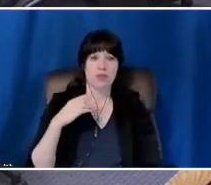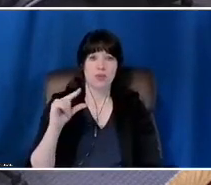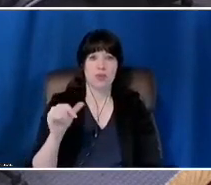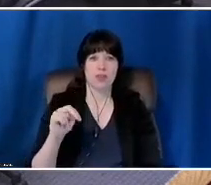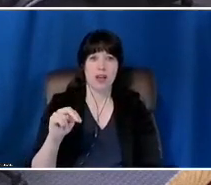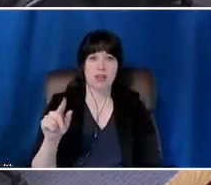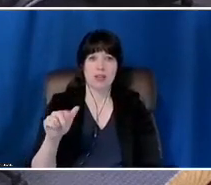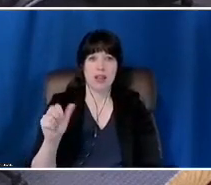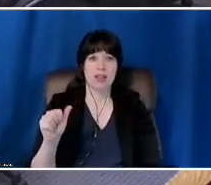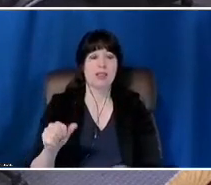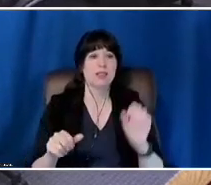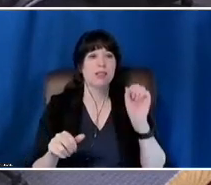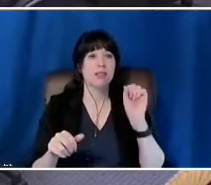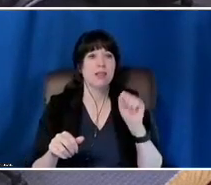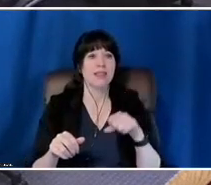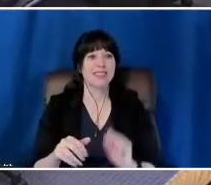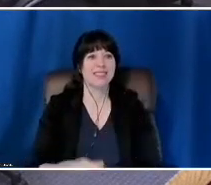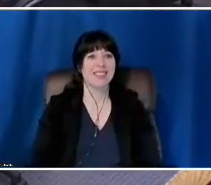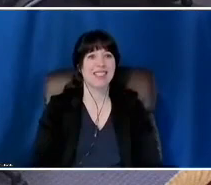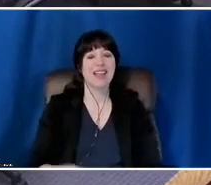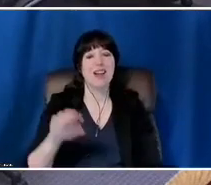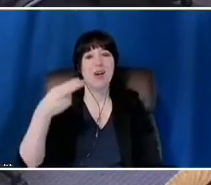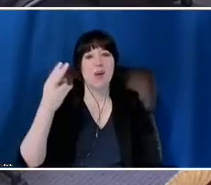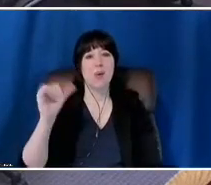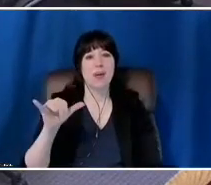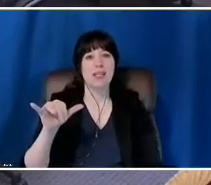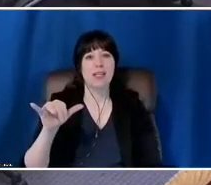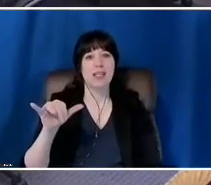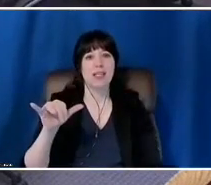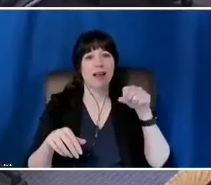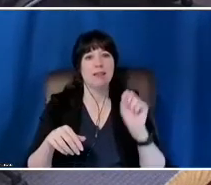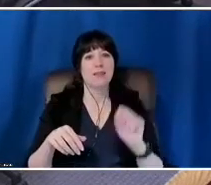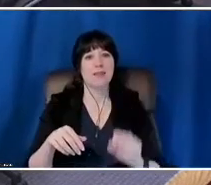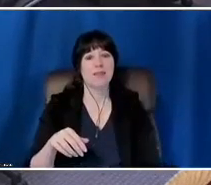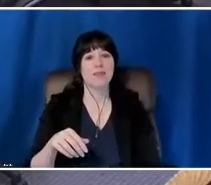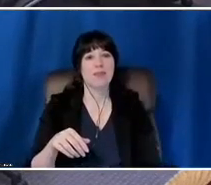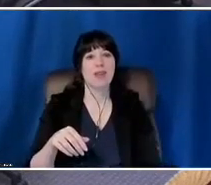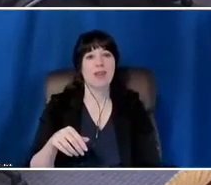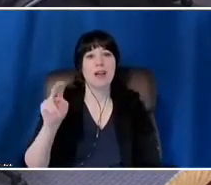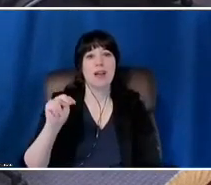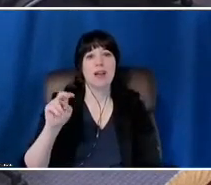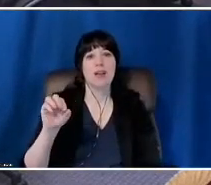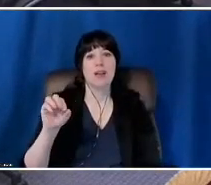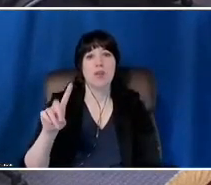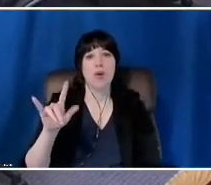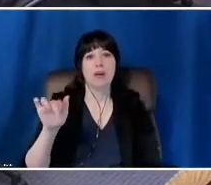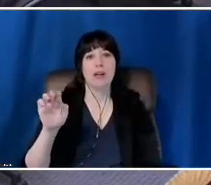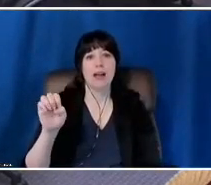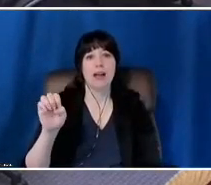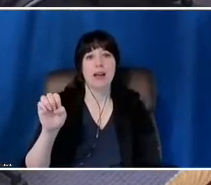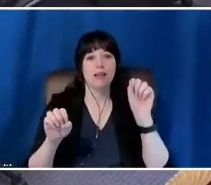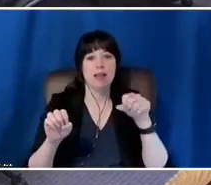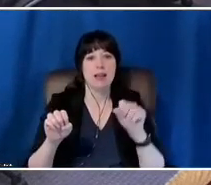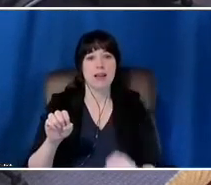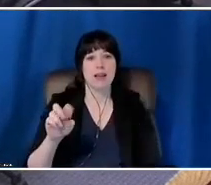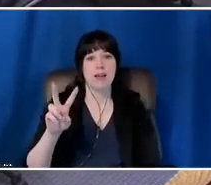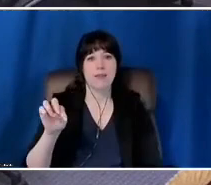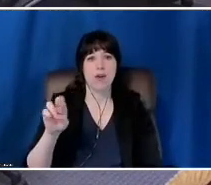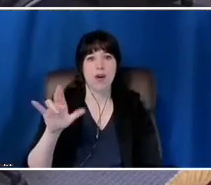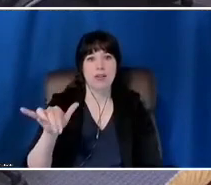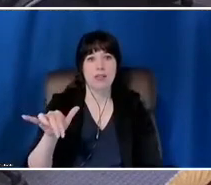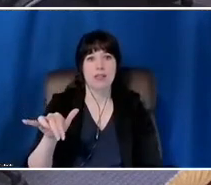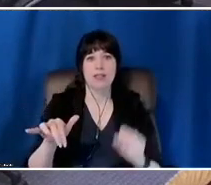Aye. Councillor Hoy. Aye. Councillor Nordyke. Aye. Councillor Varney.